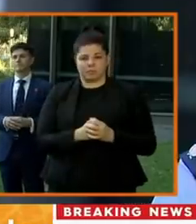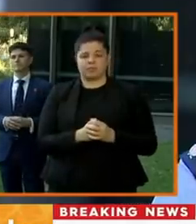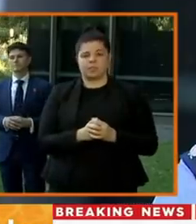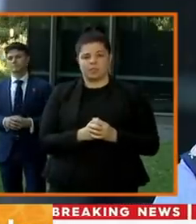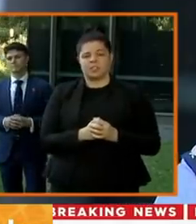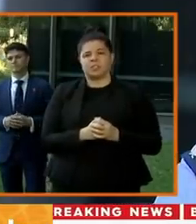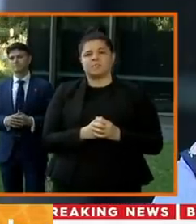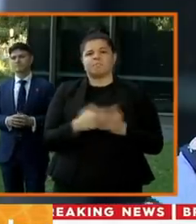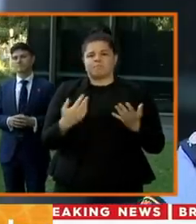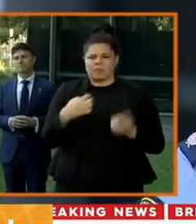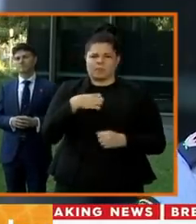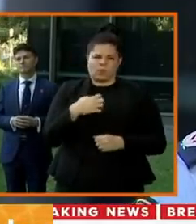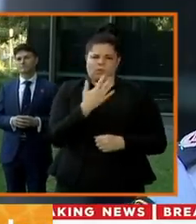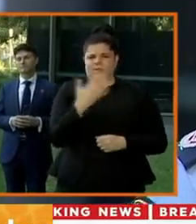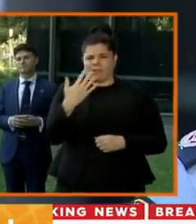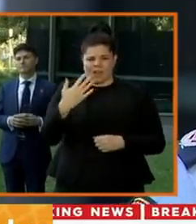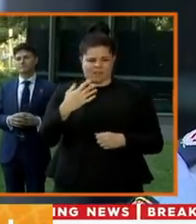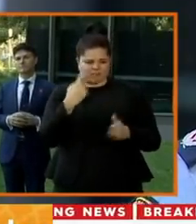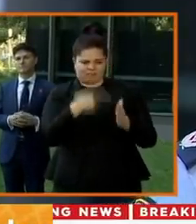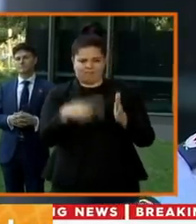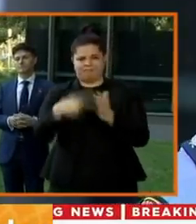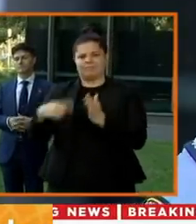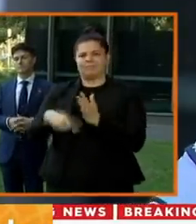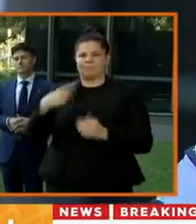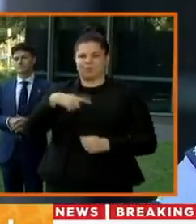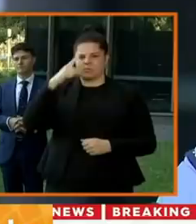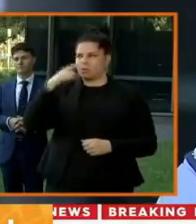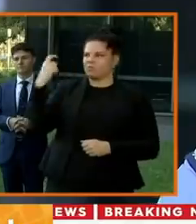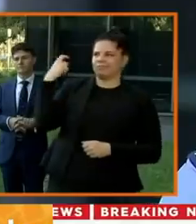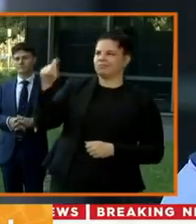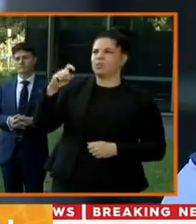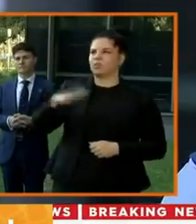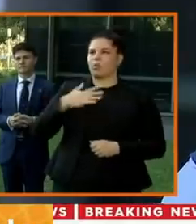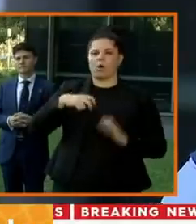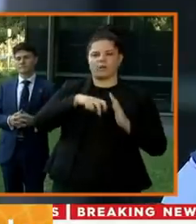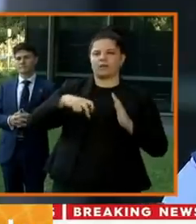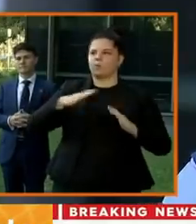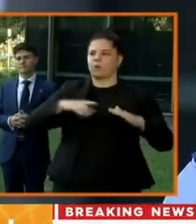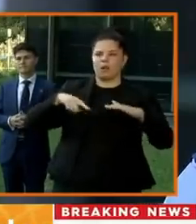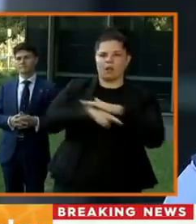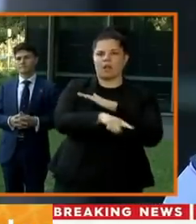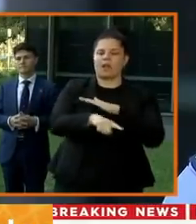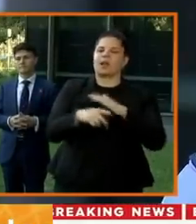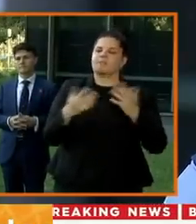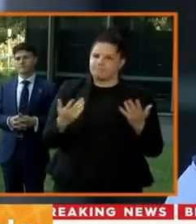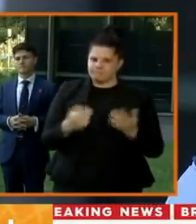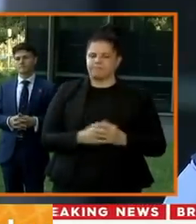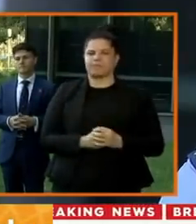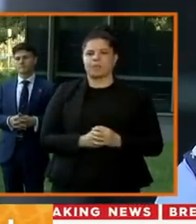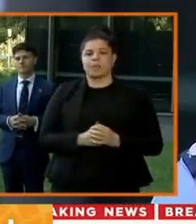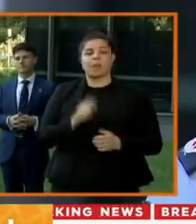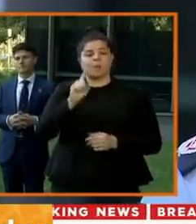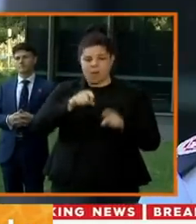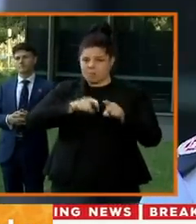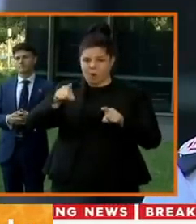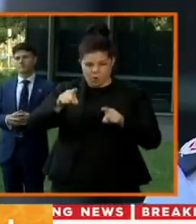relation to failing to isolate overnight. But again, we are seeing high levels of compliance up and down those coastal areas